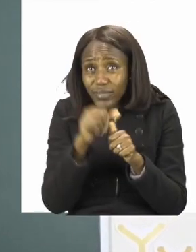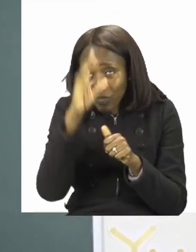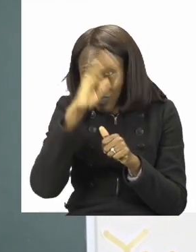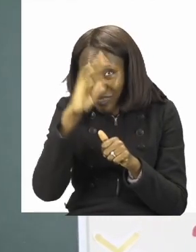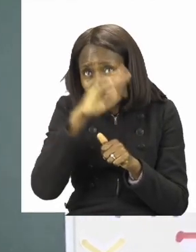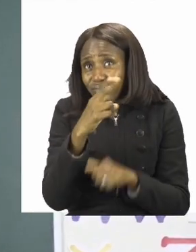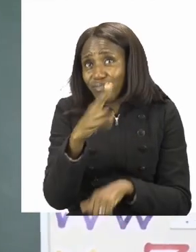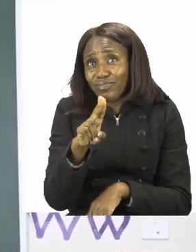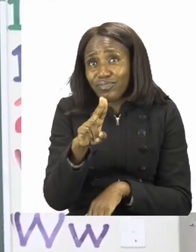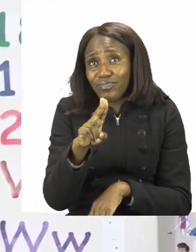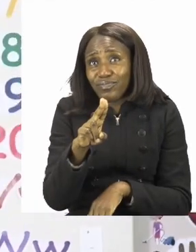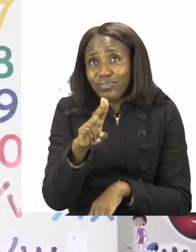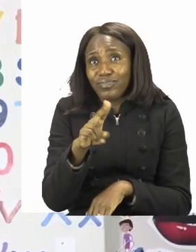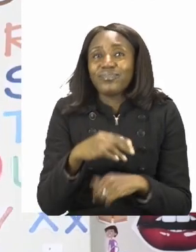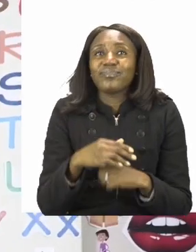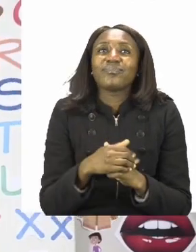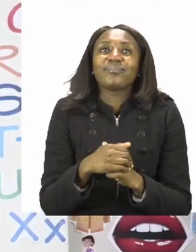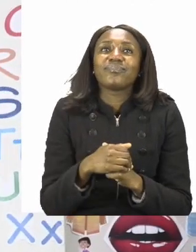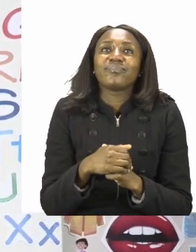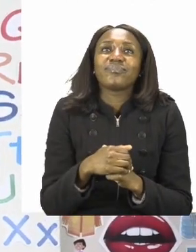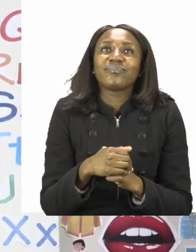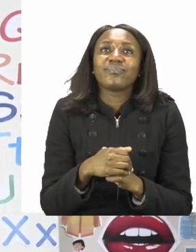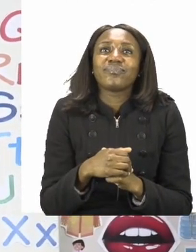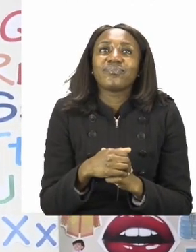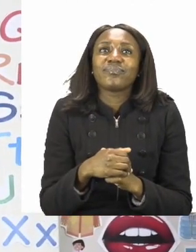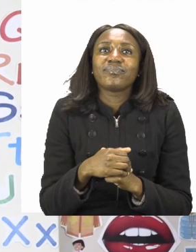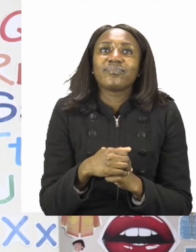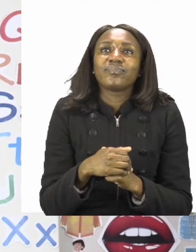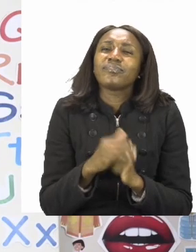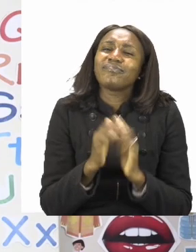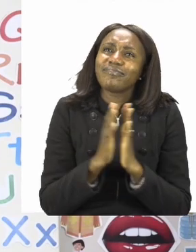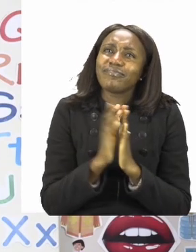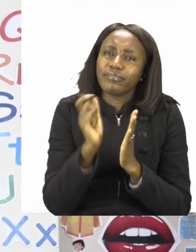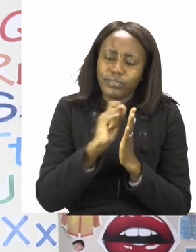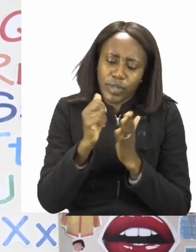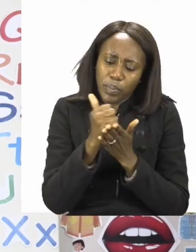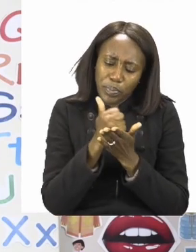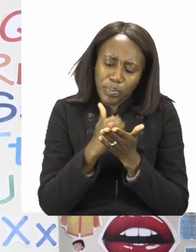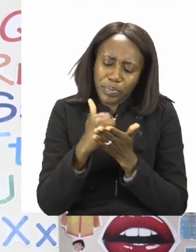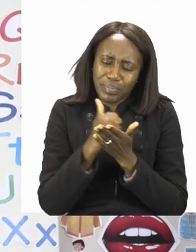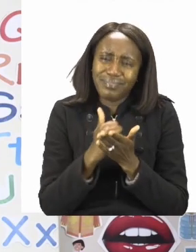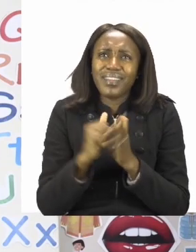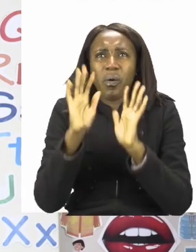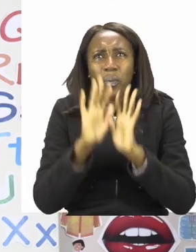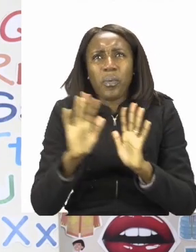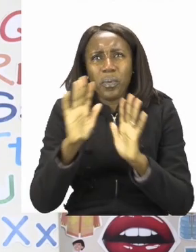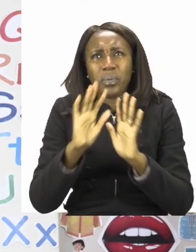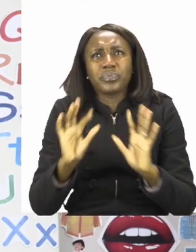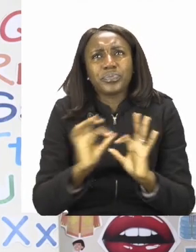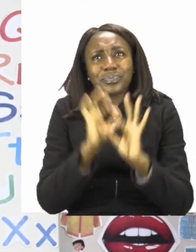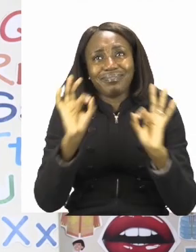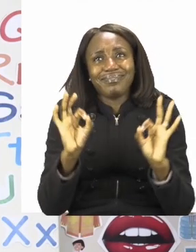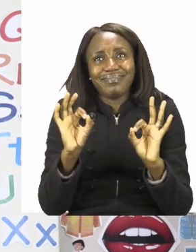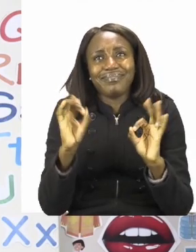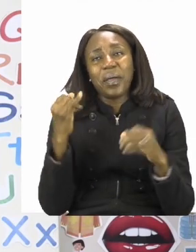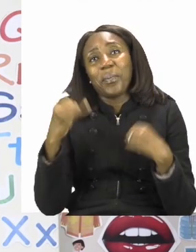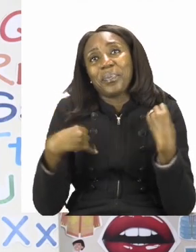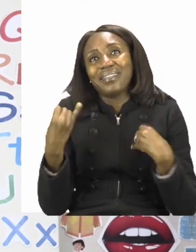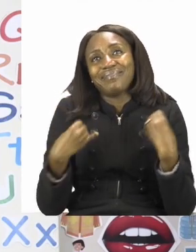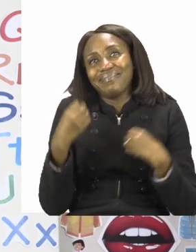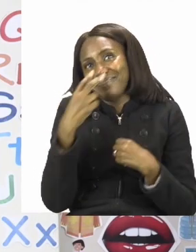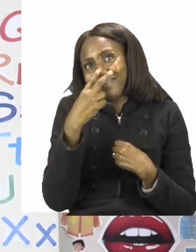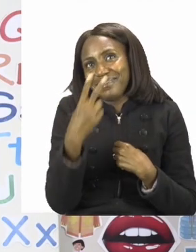drawing. Remember to also be neat as you are coloring. Have fun, and I'll see you